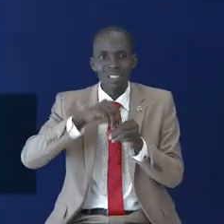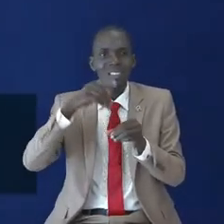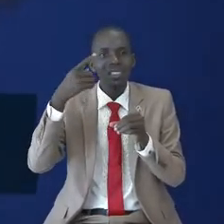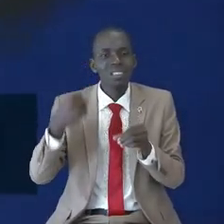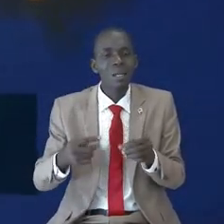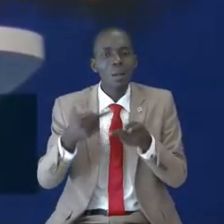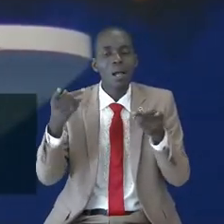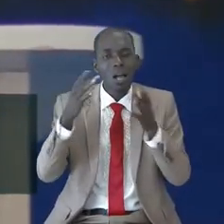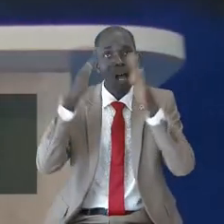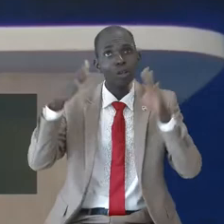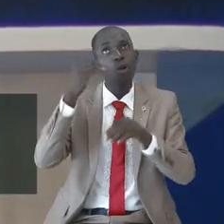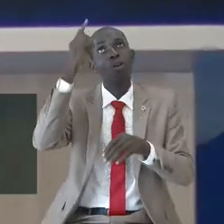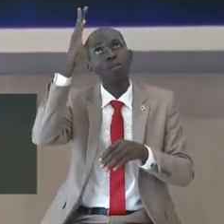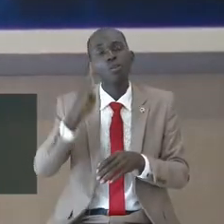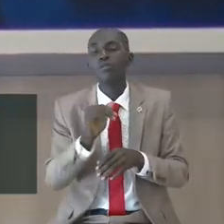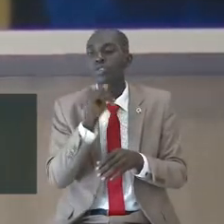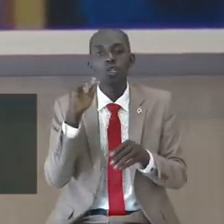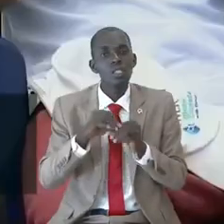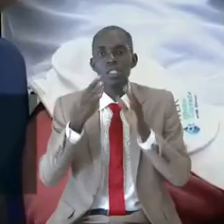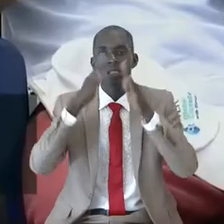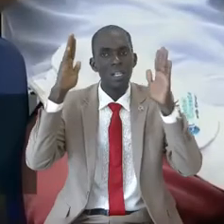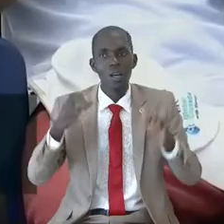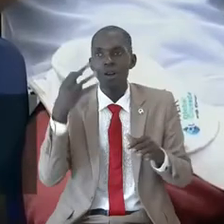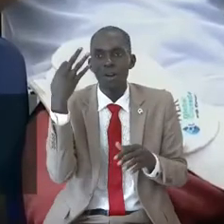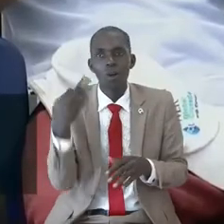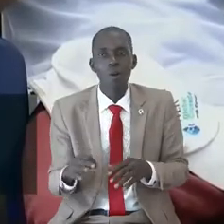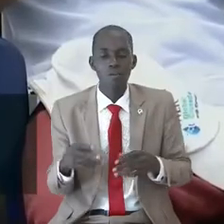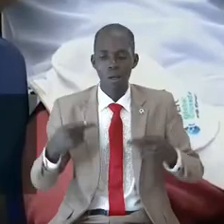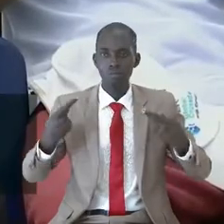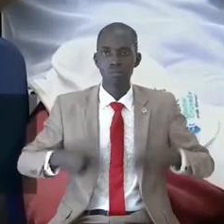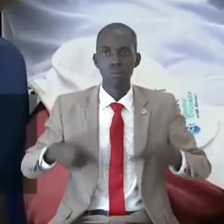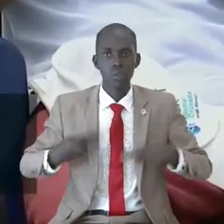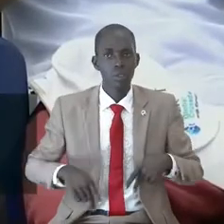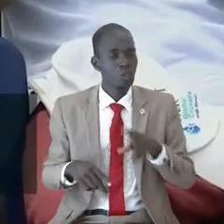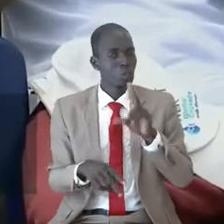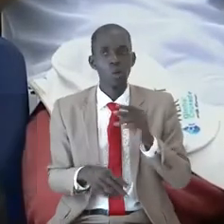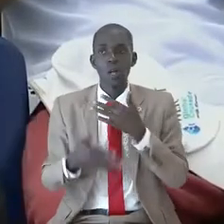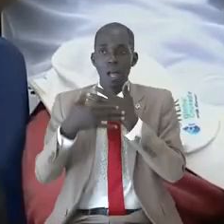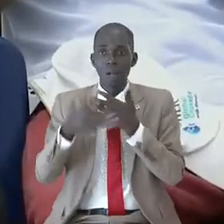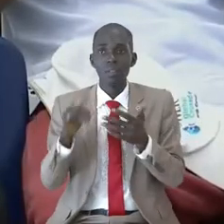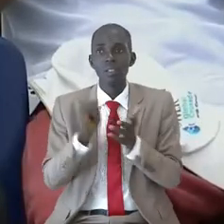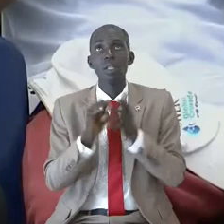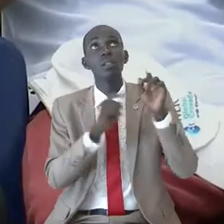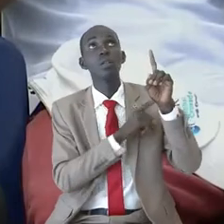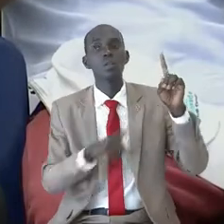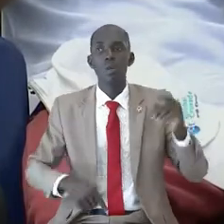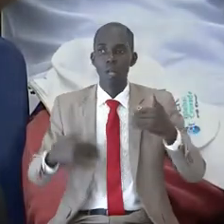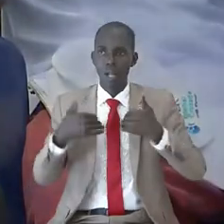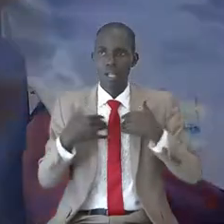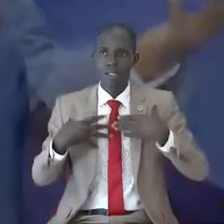the temple, not in the house of a strange woman. After the Lord had healed